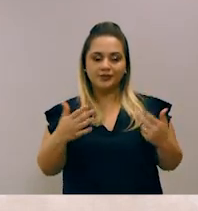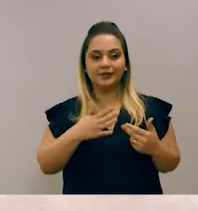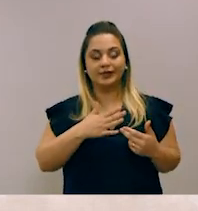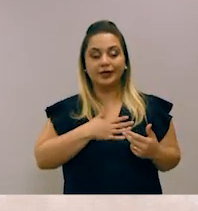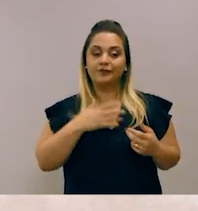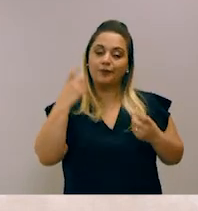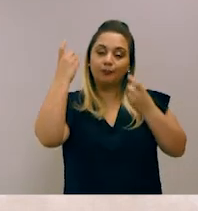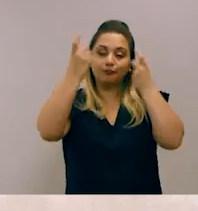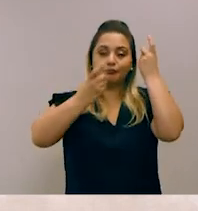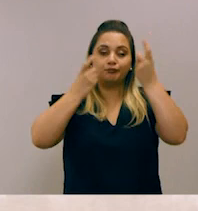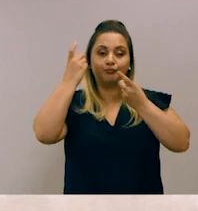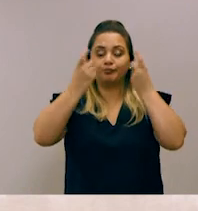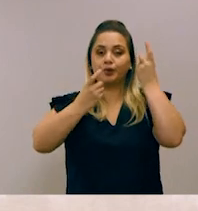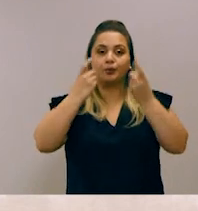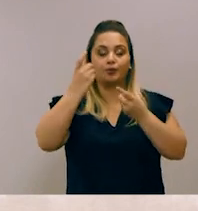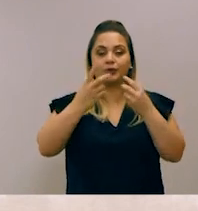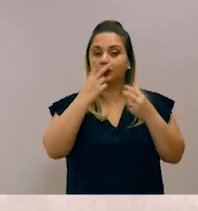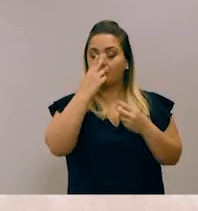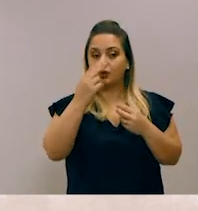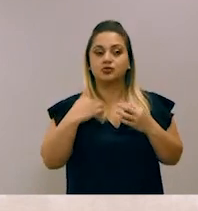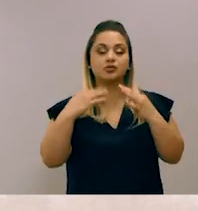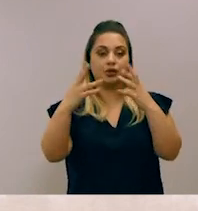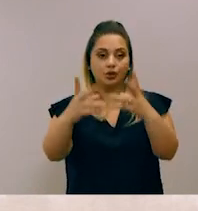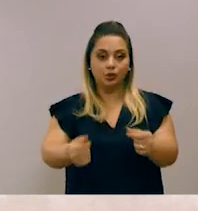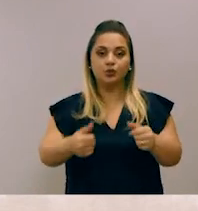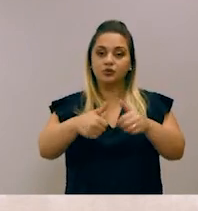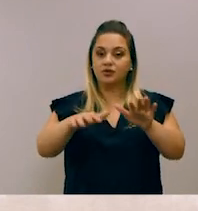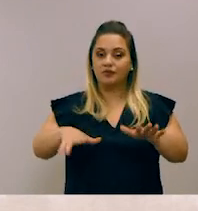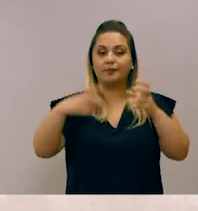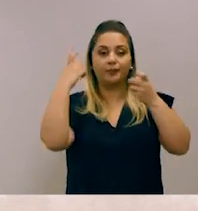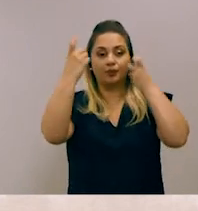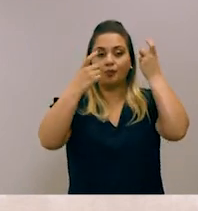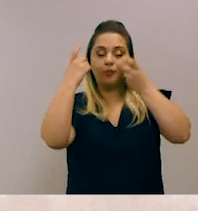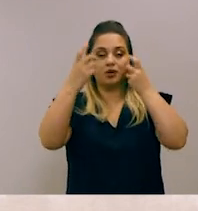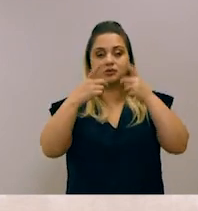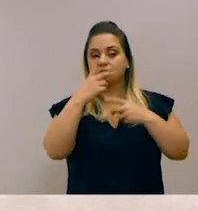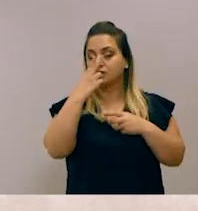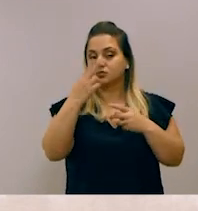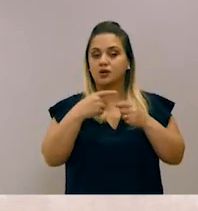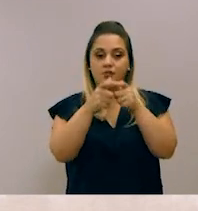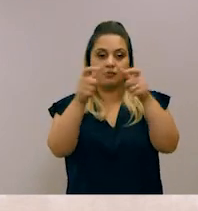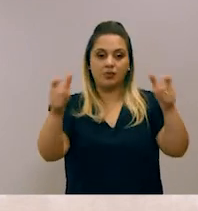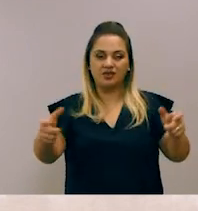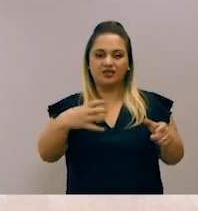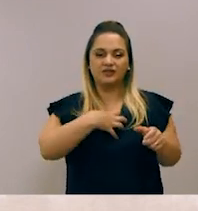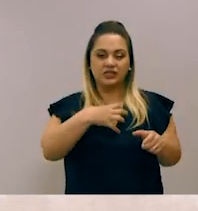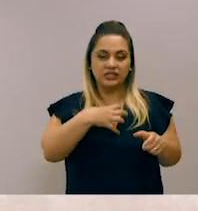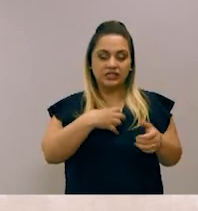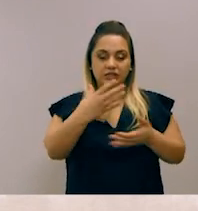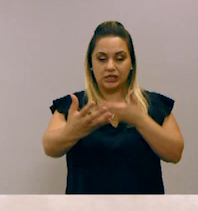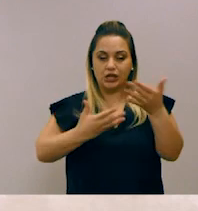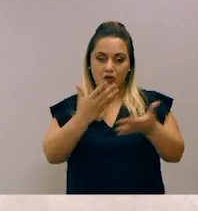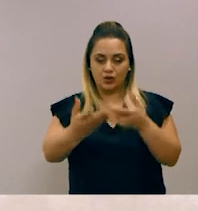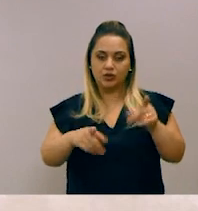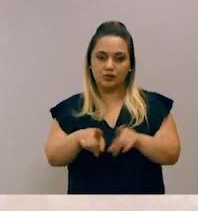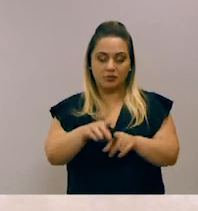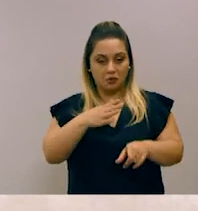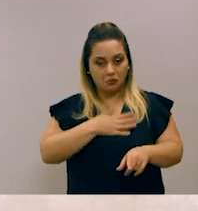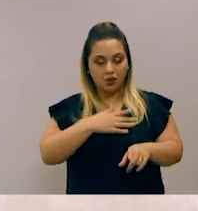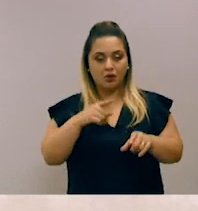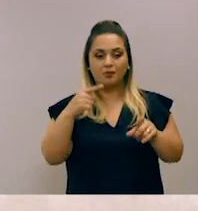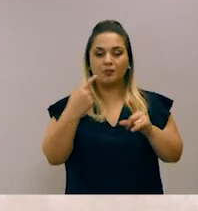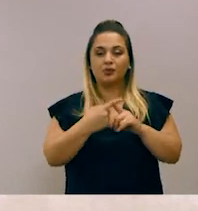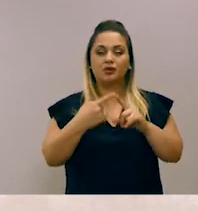Something that makes me a little concerned, and I think the majority of the people here share this feeling with me, is